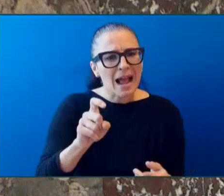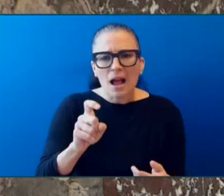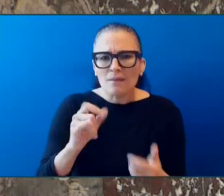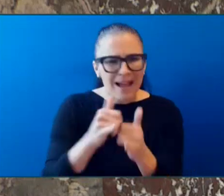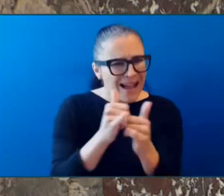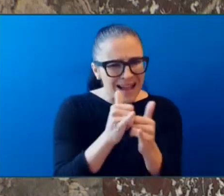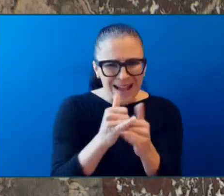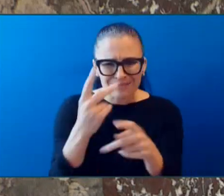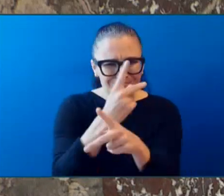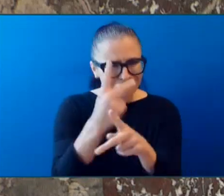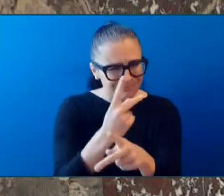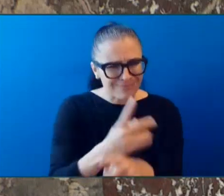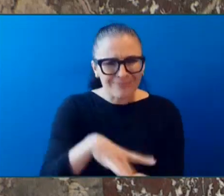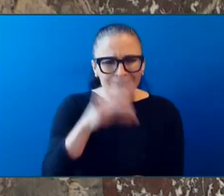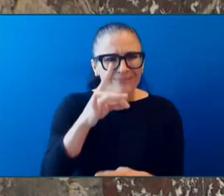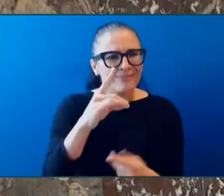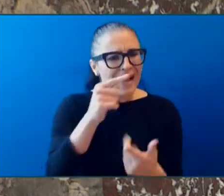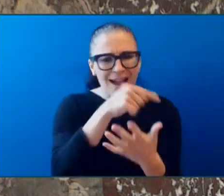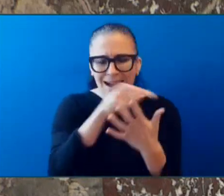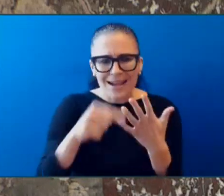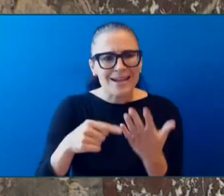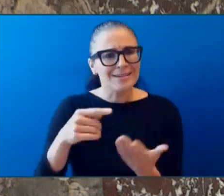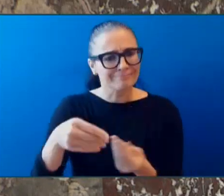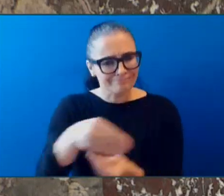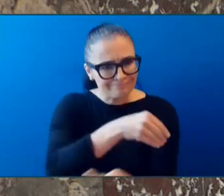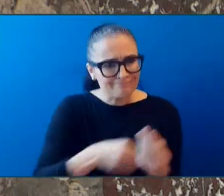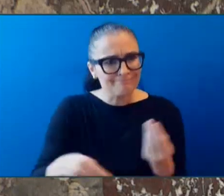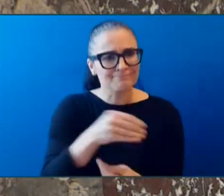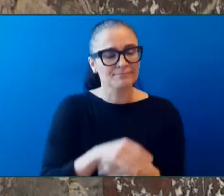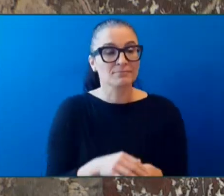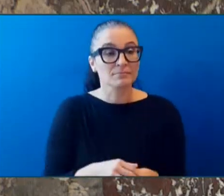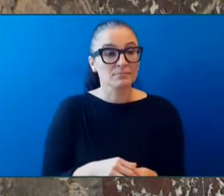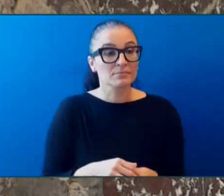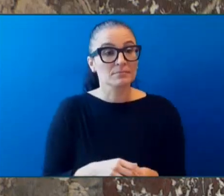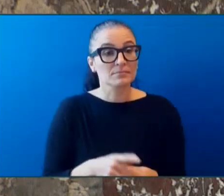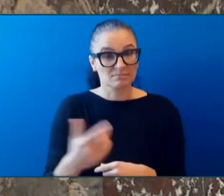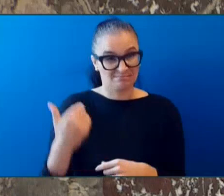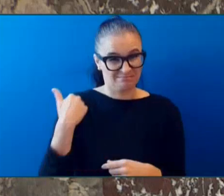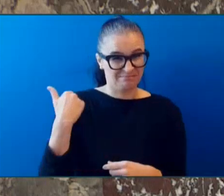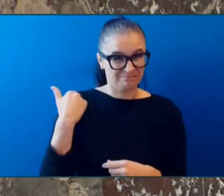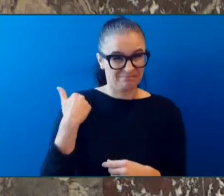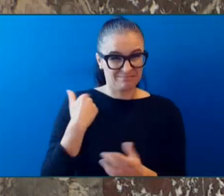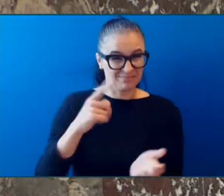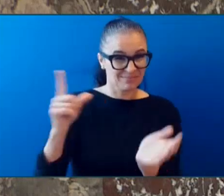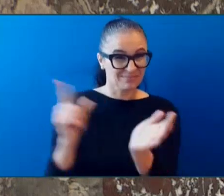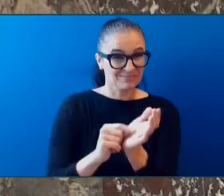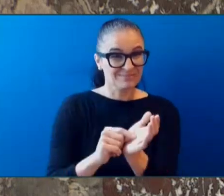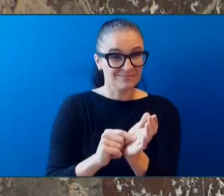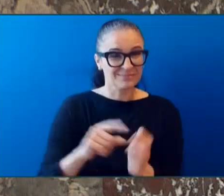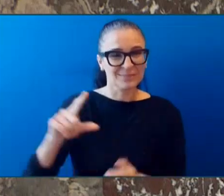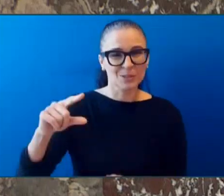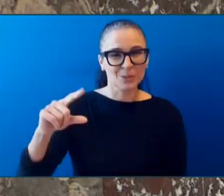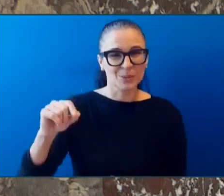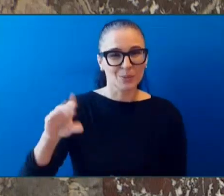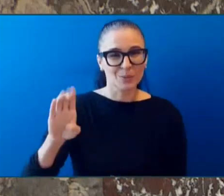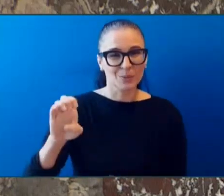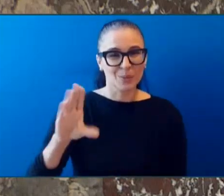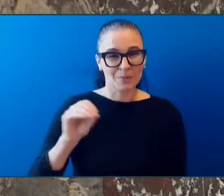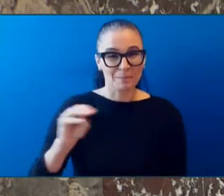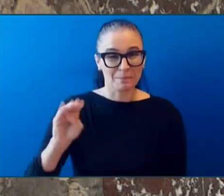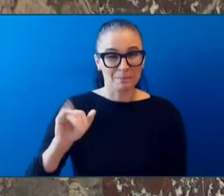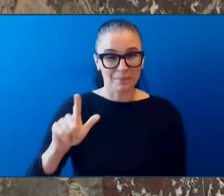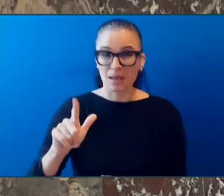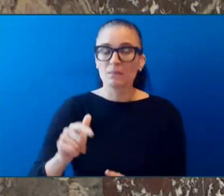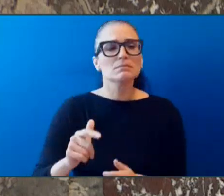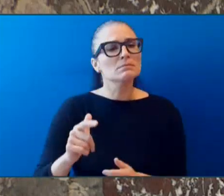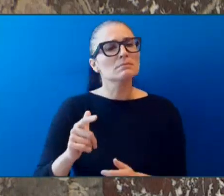saw on the cover of the Globe and Mail this weekend coverage of the most livable cities in Canada. And I think it's fair to compare us with other provinces. What's